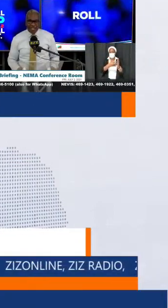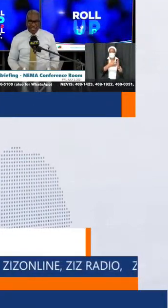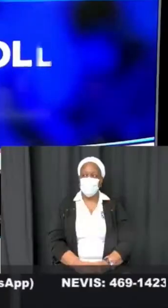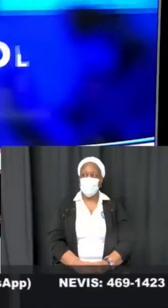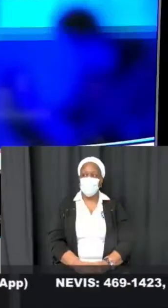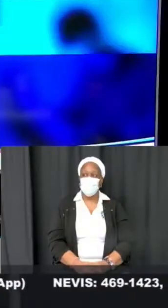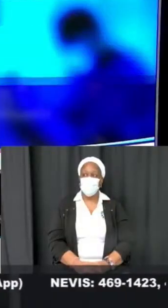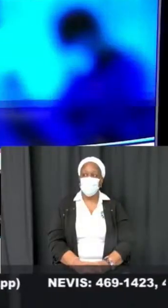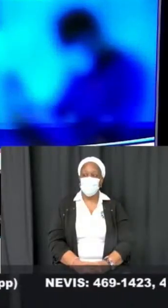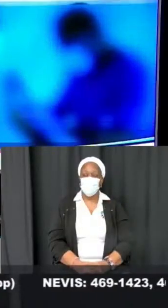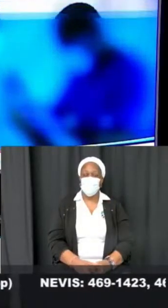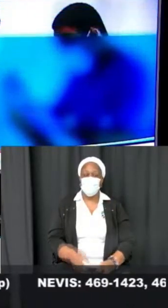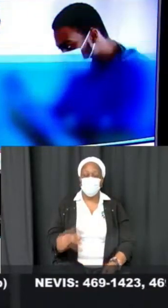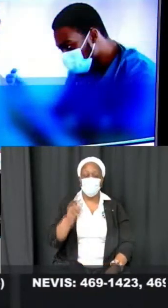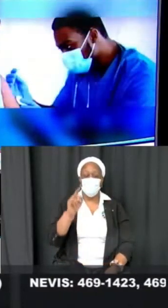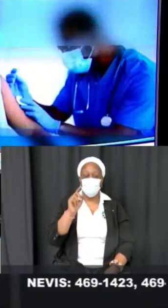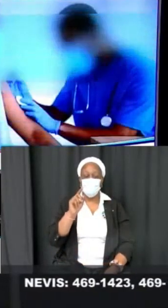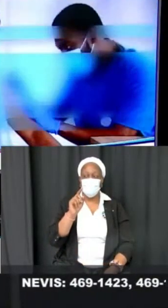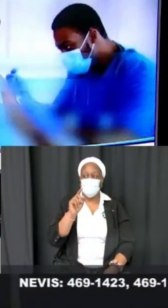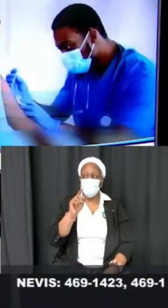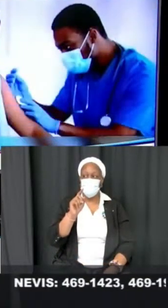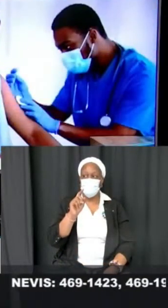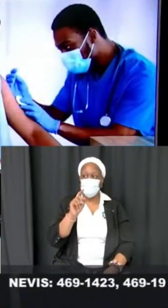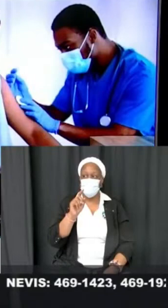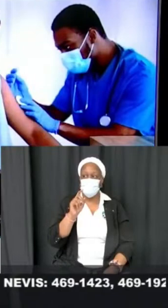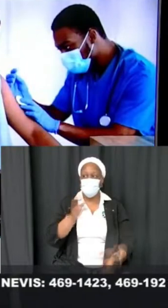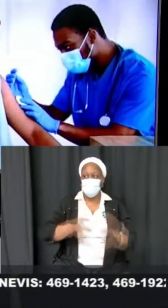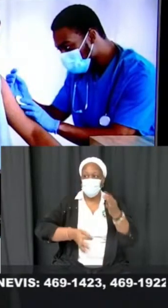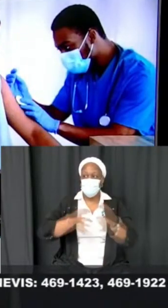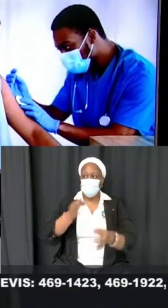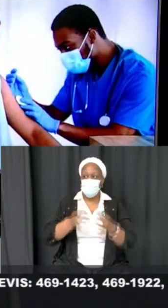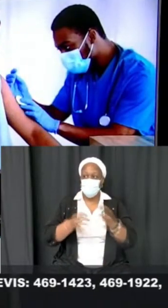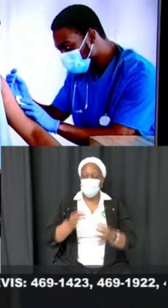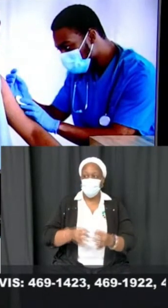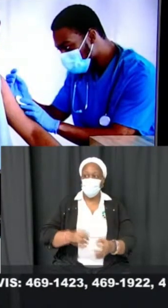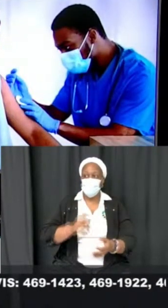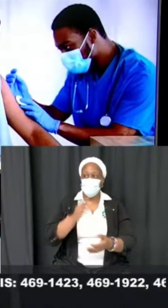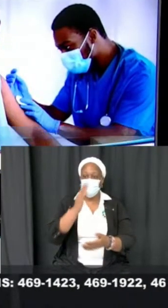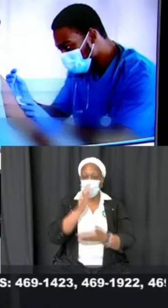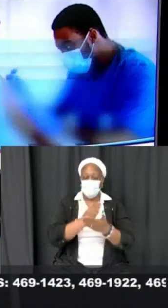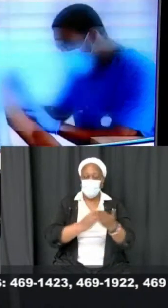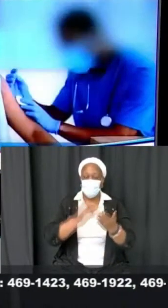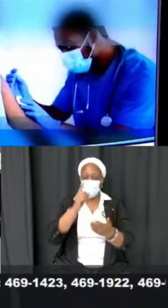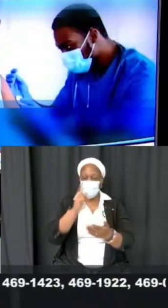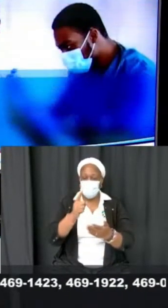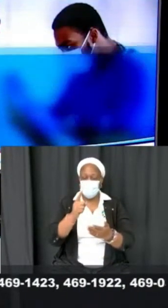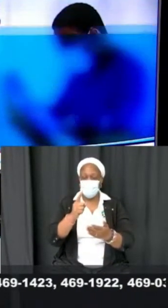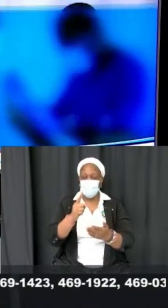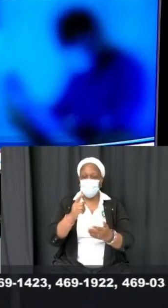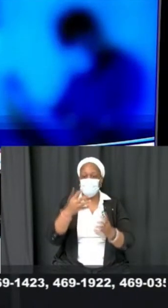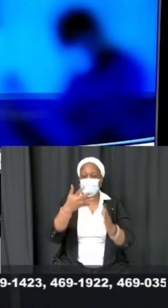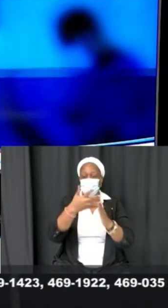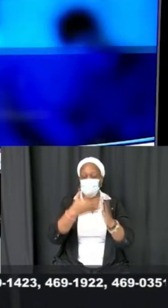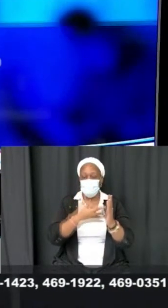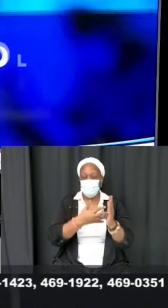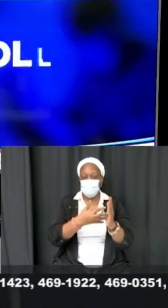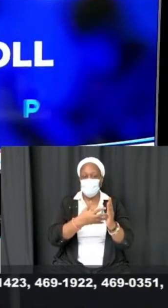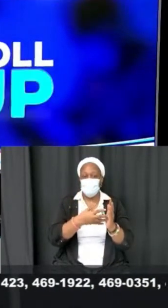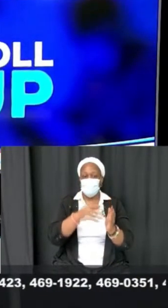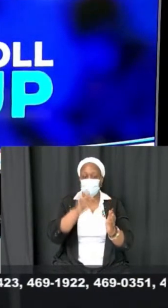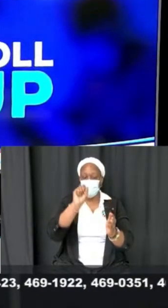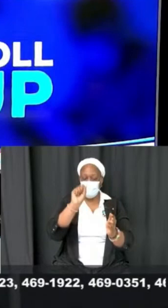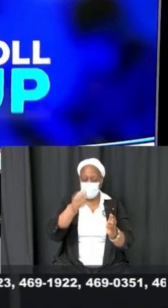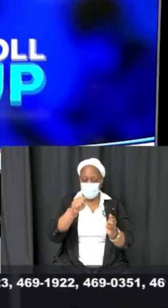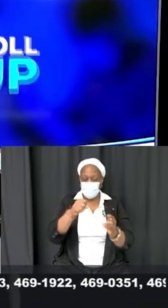process. Once a person tests positive, contact tracing is